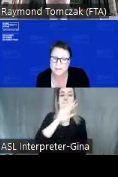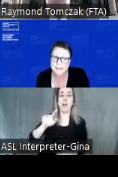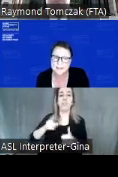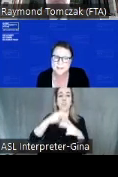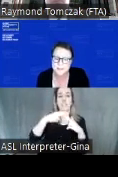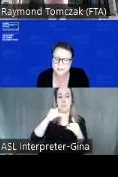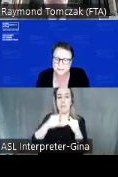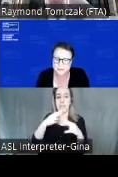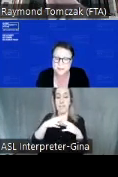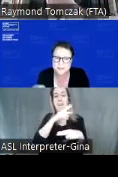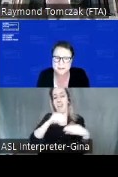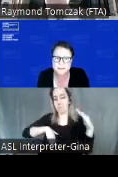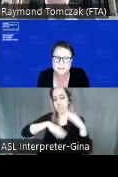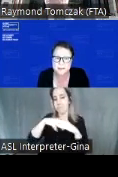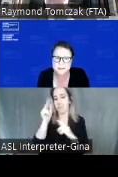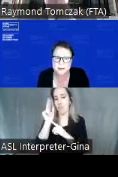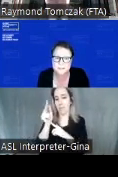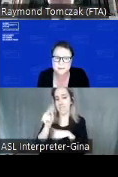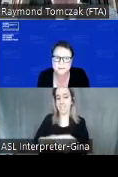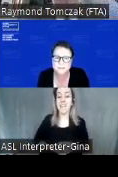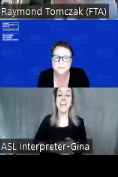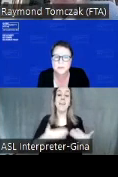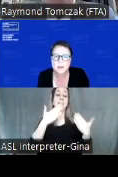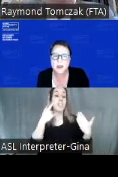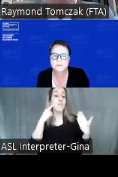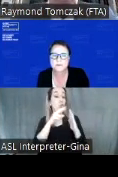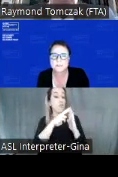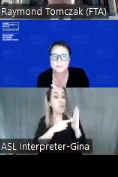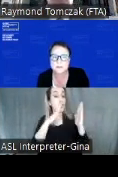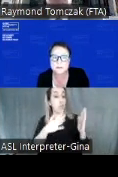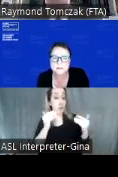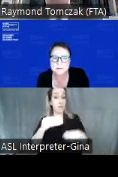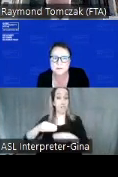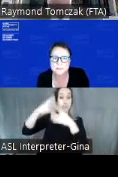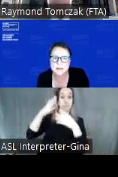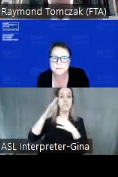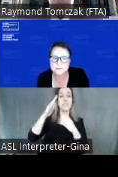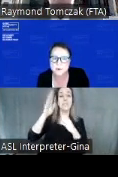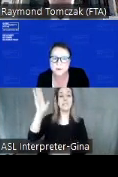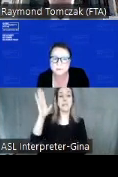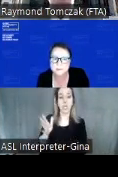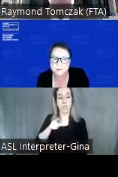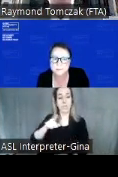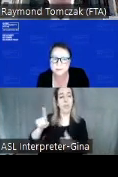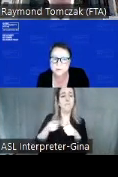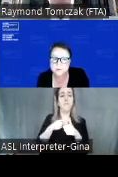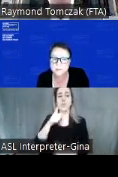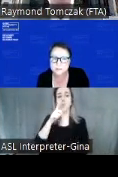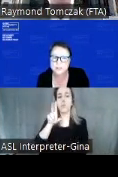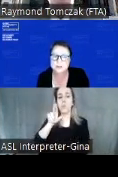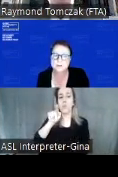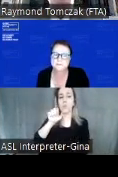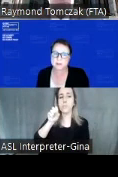limit. So thank you to our registrars for putting up our speakers. Our first speaker is Utsav Vora, followed by